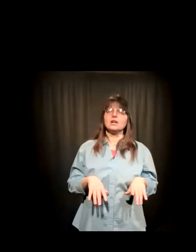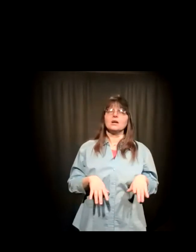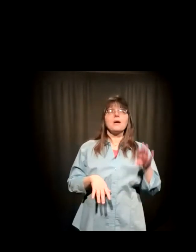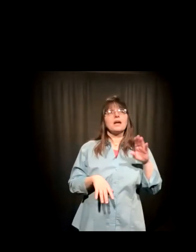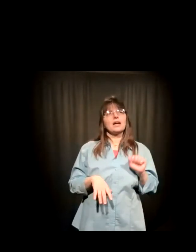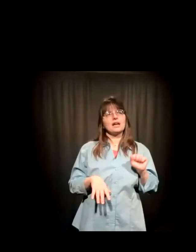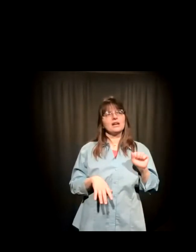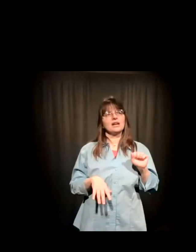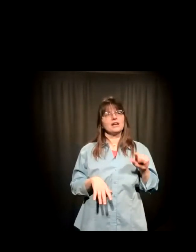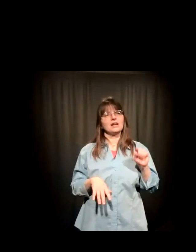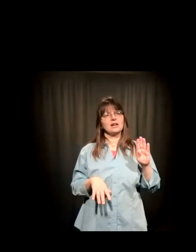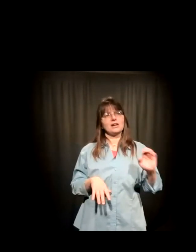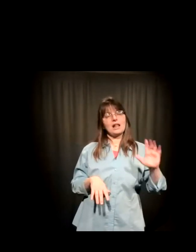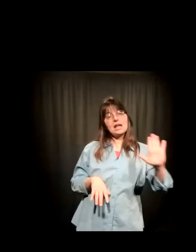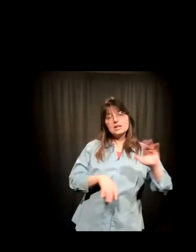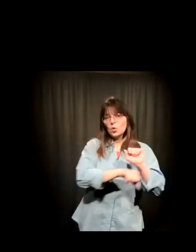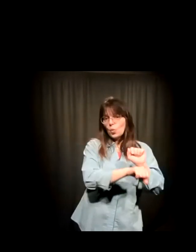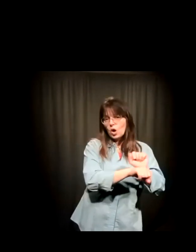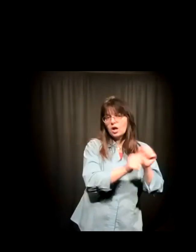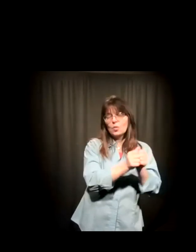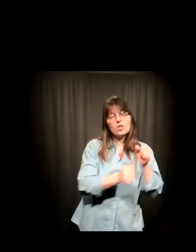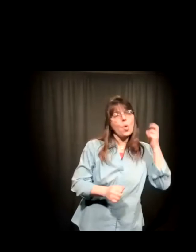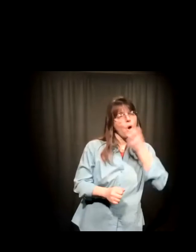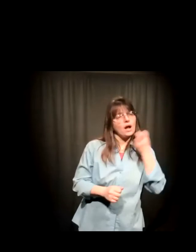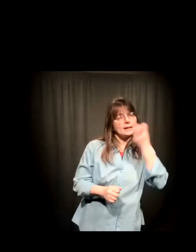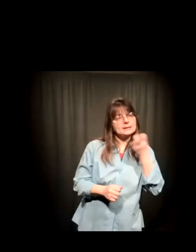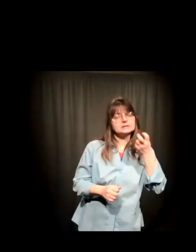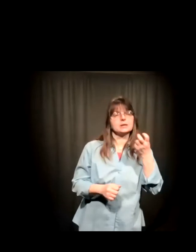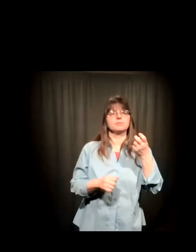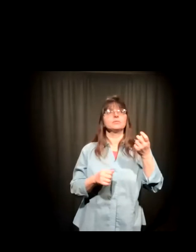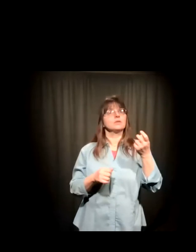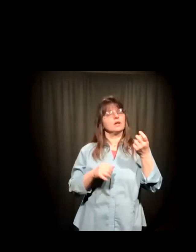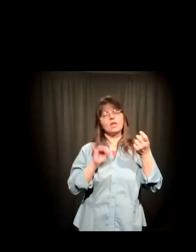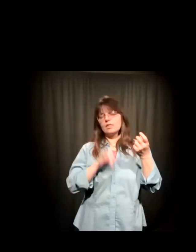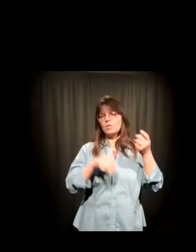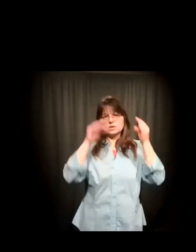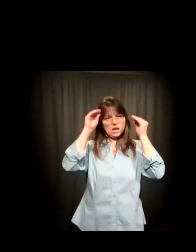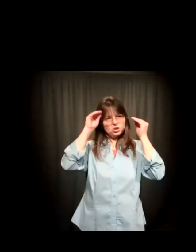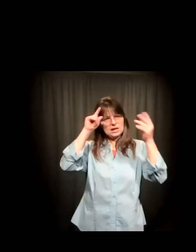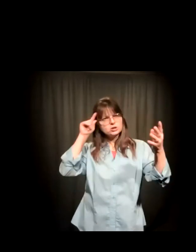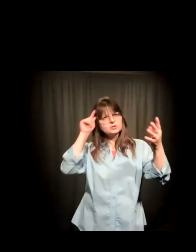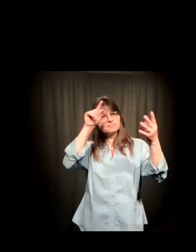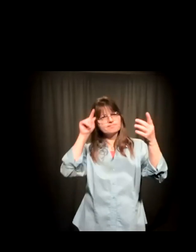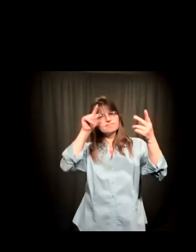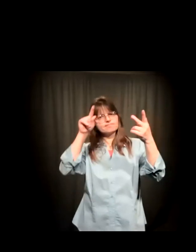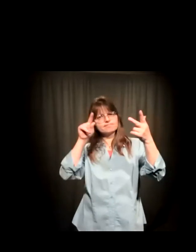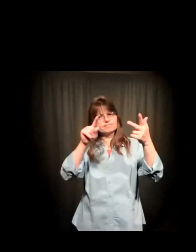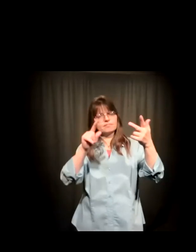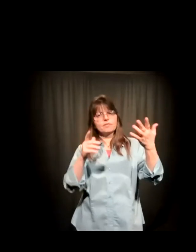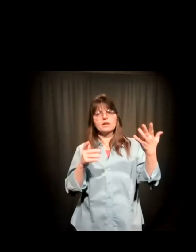dominant form of deaf education by the turn of the century. Even though deaf people largely opposed it.